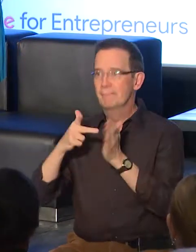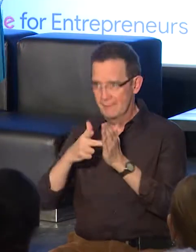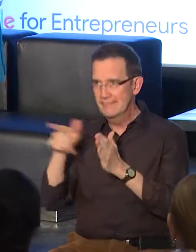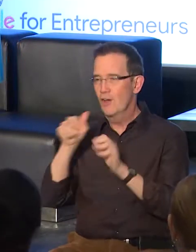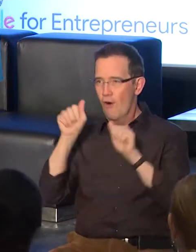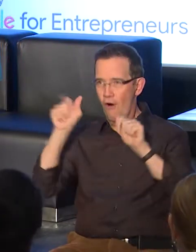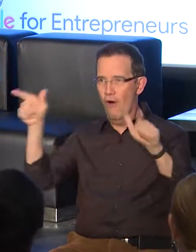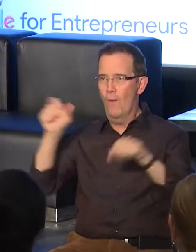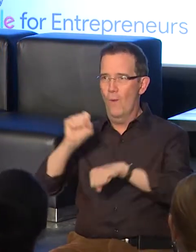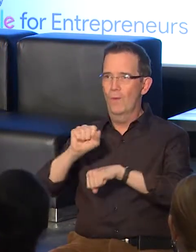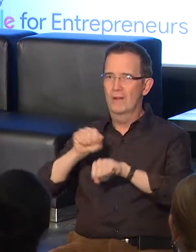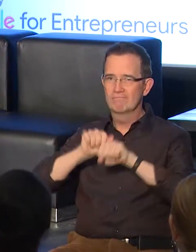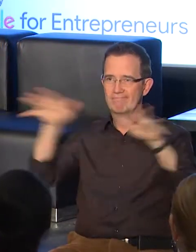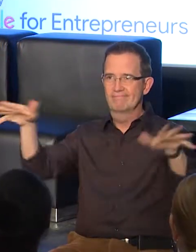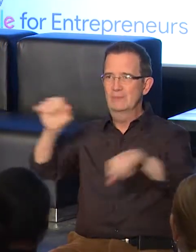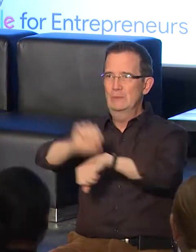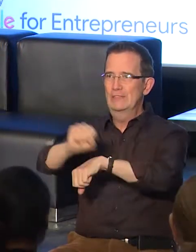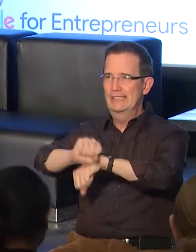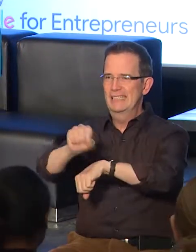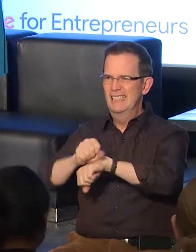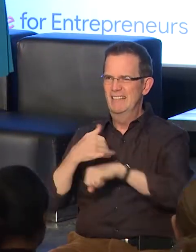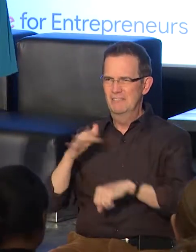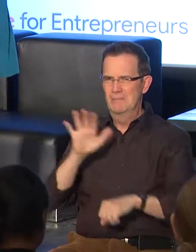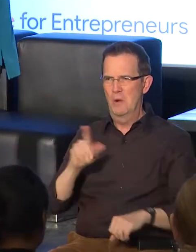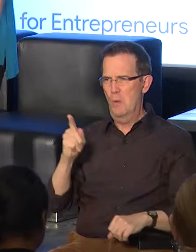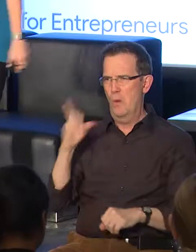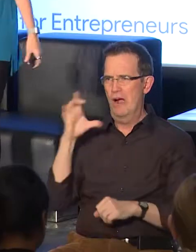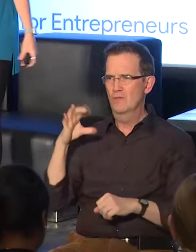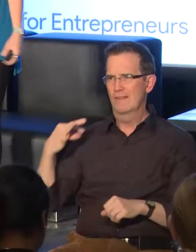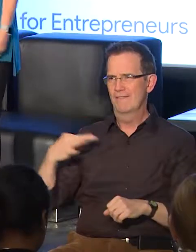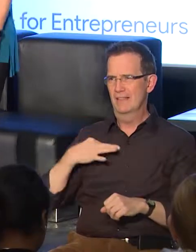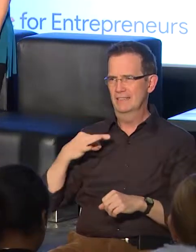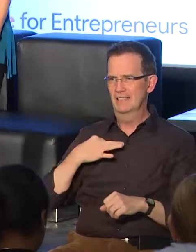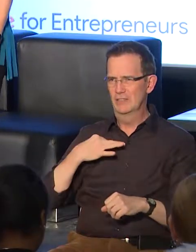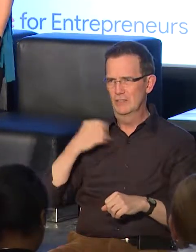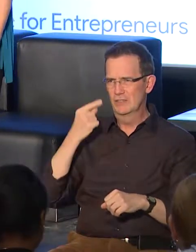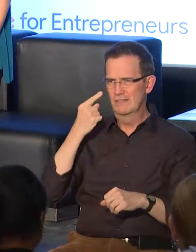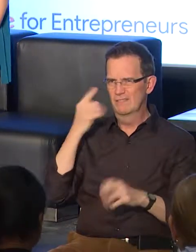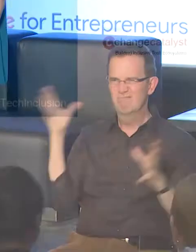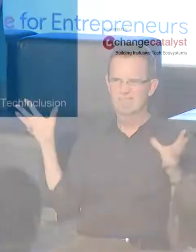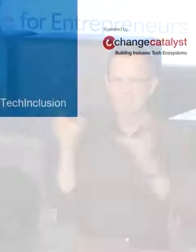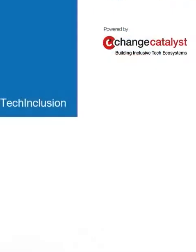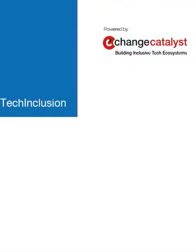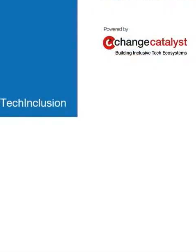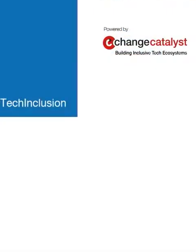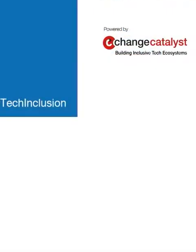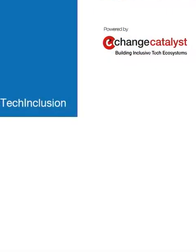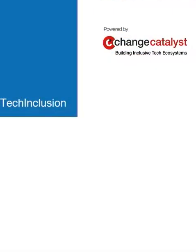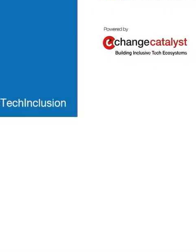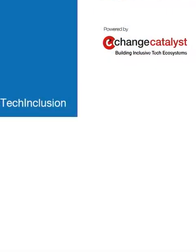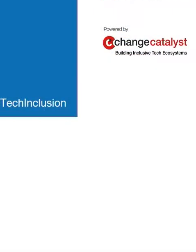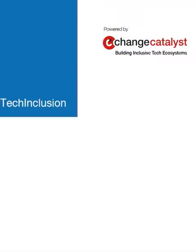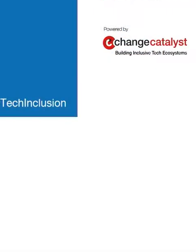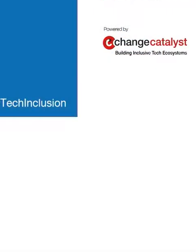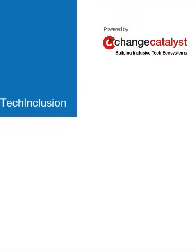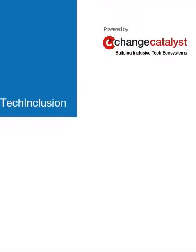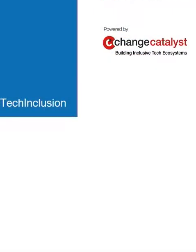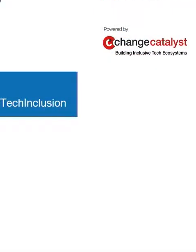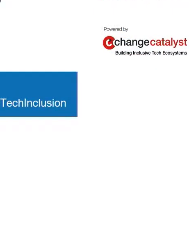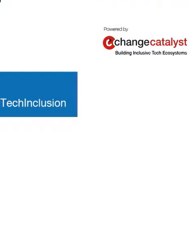all the volunteers. We have about 100 or so throughout the next 3 days, so it takes a village to make this